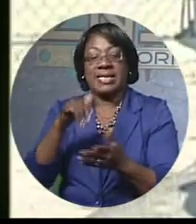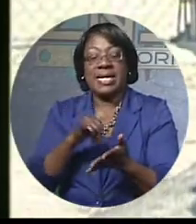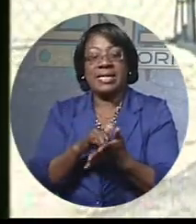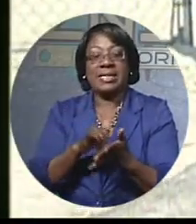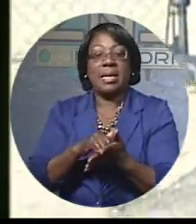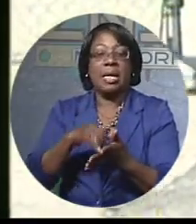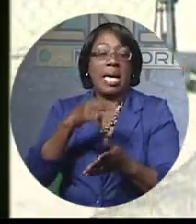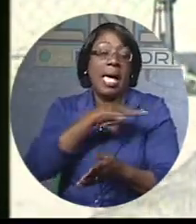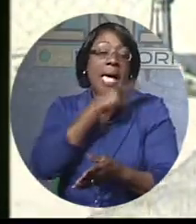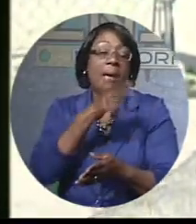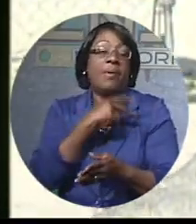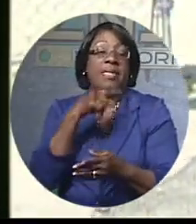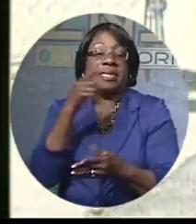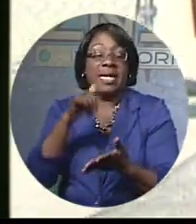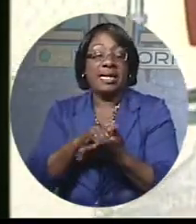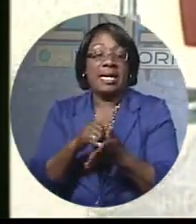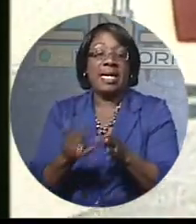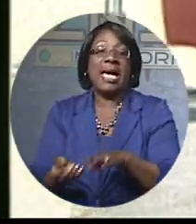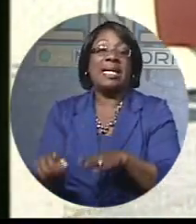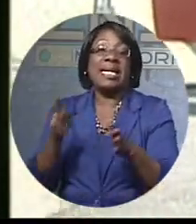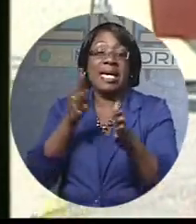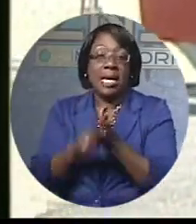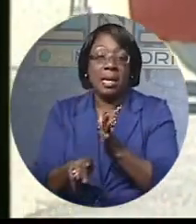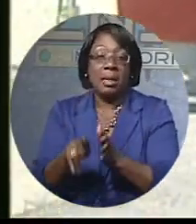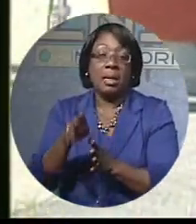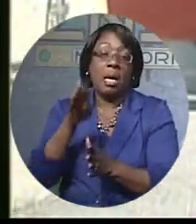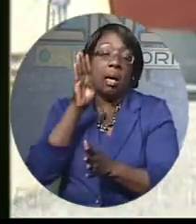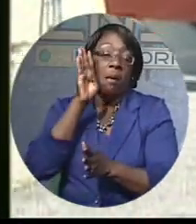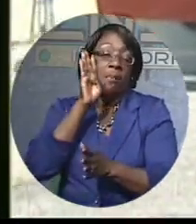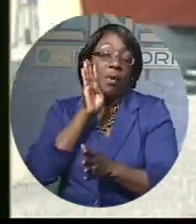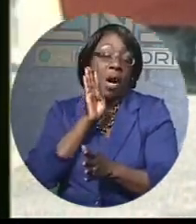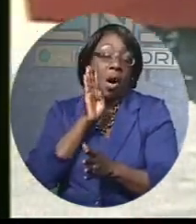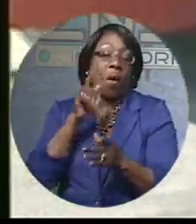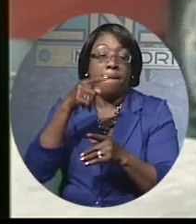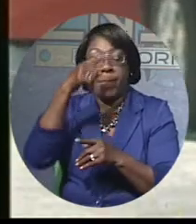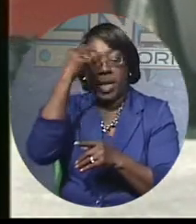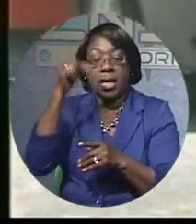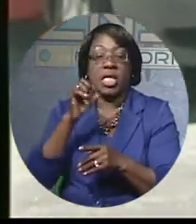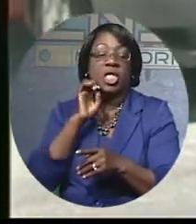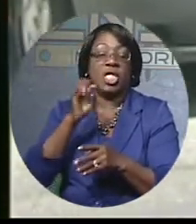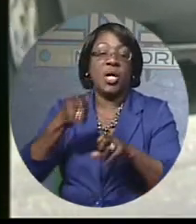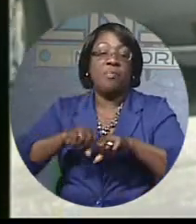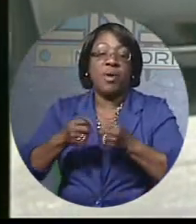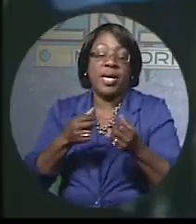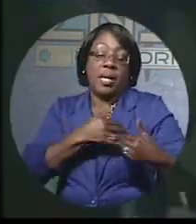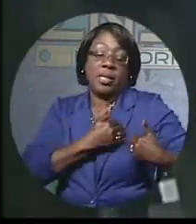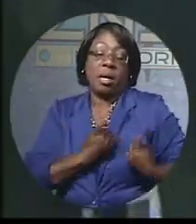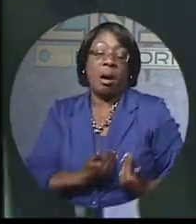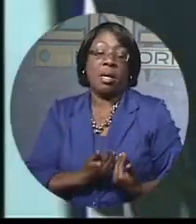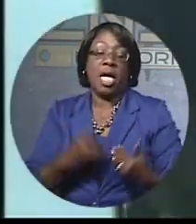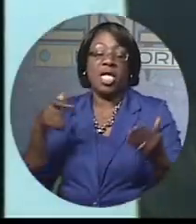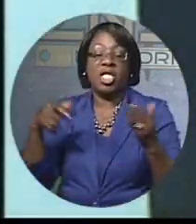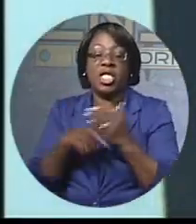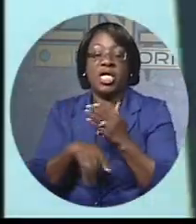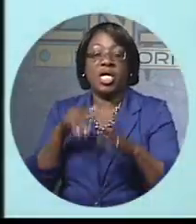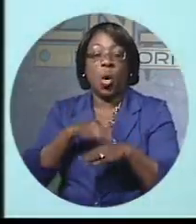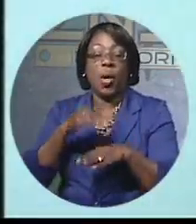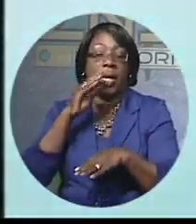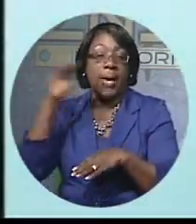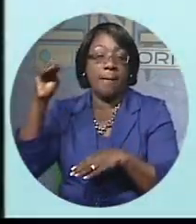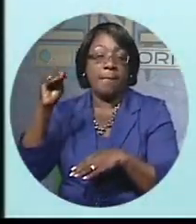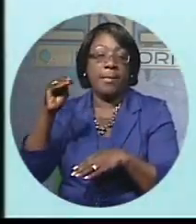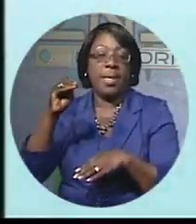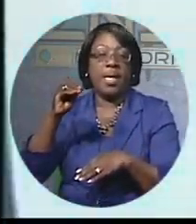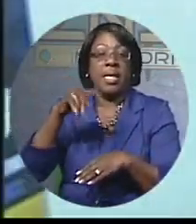to her over the phone that he had killed Brown Cox because she broke his heart and cheated on him. James told the court that she and